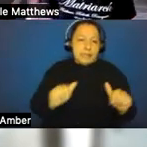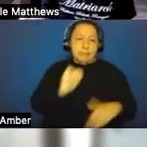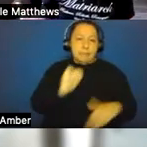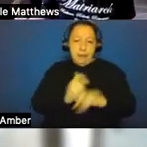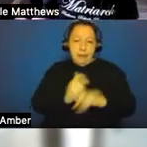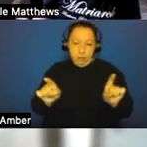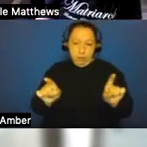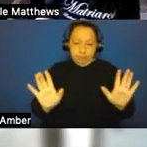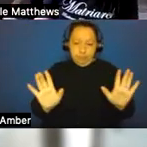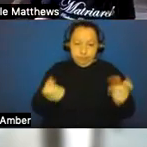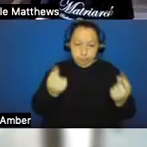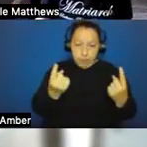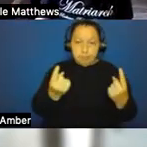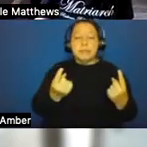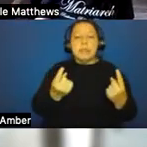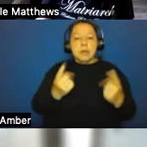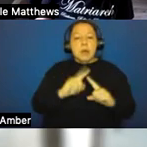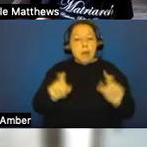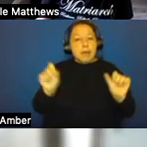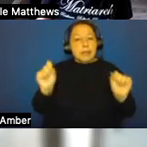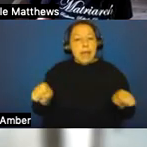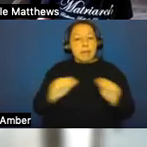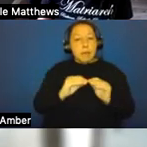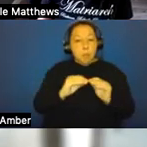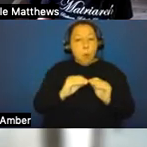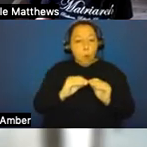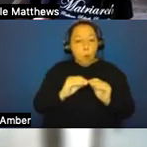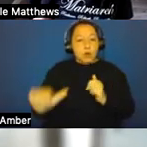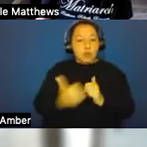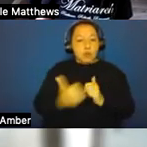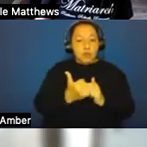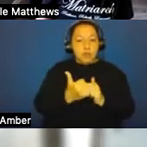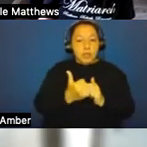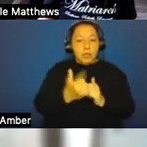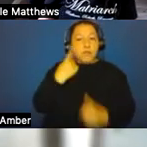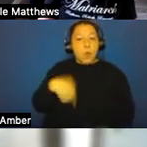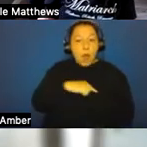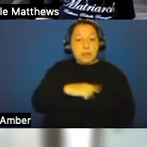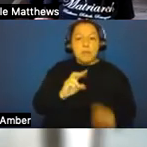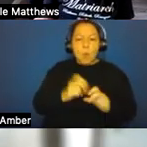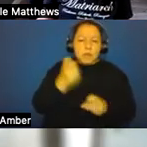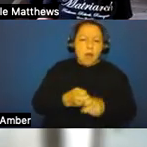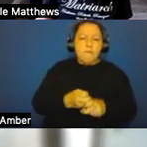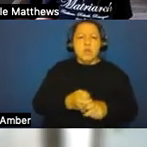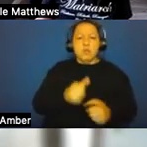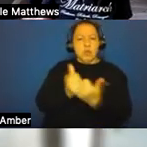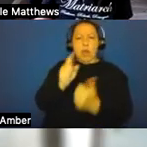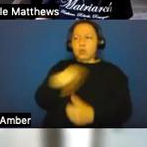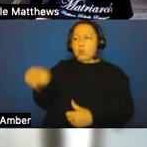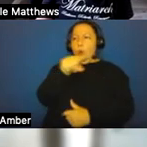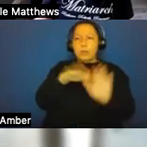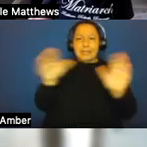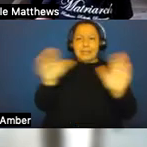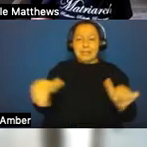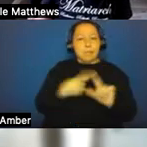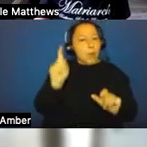And so it's hard, it can be harder to challenge those systems. But we must remember our role as advocates is to